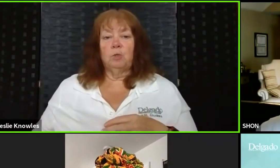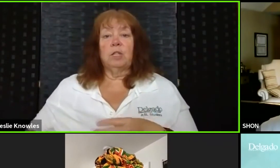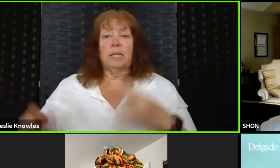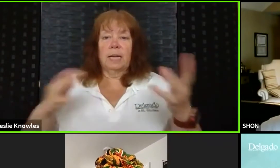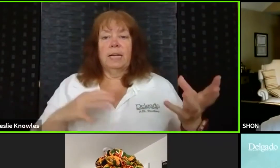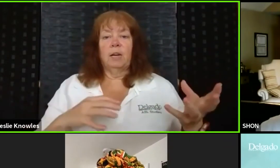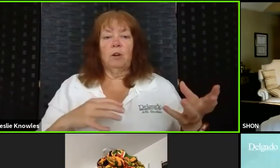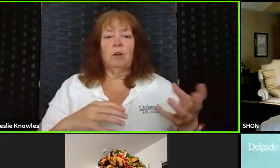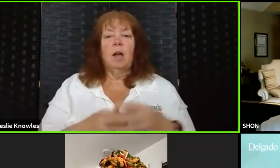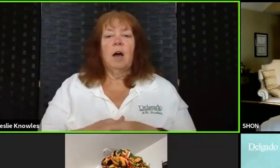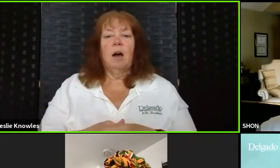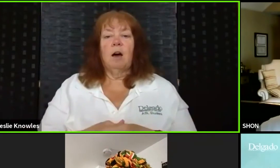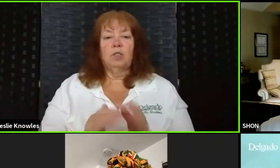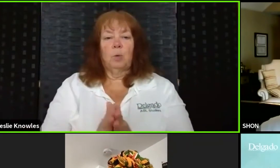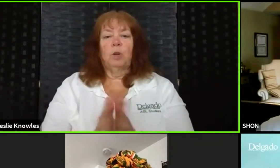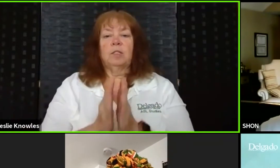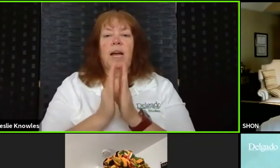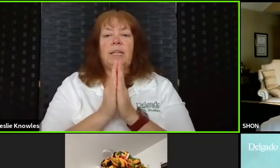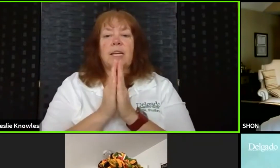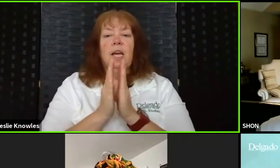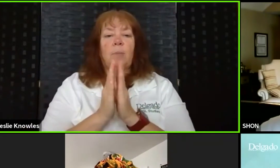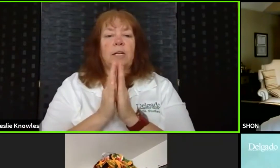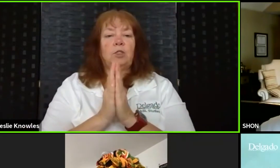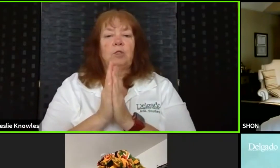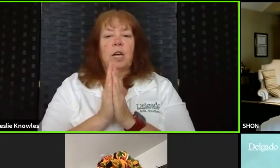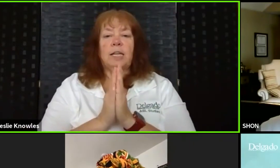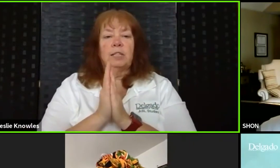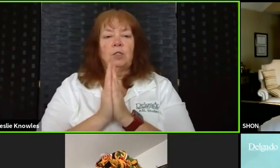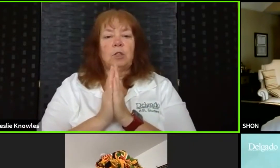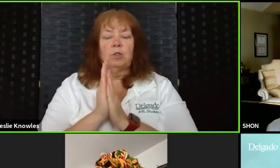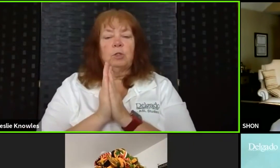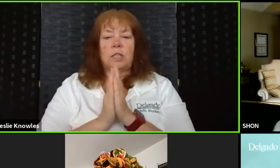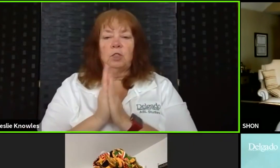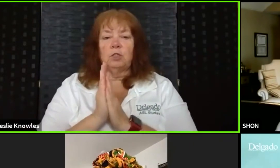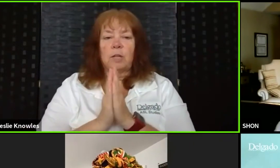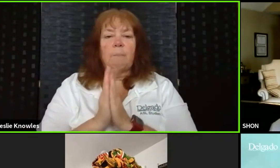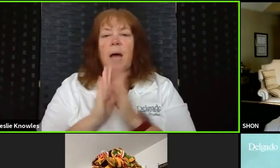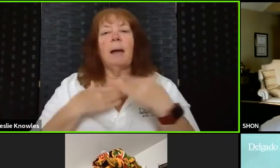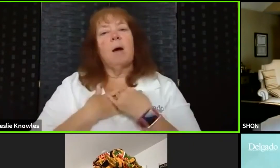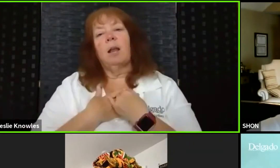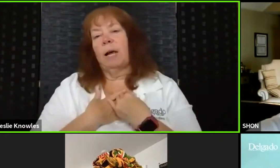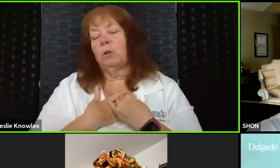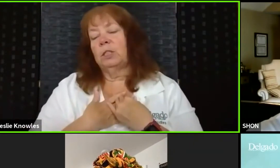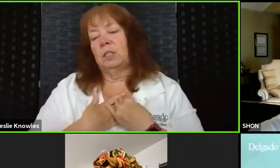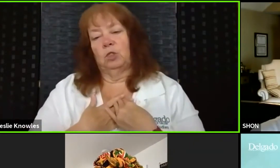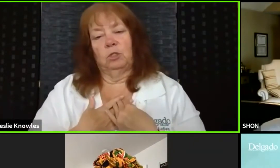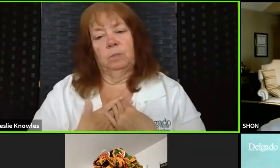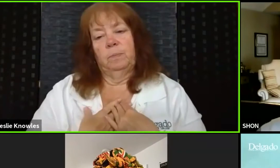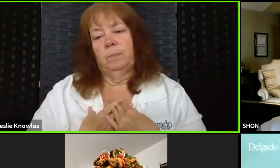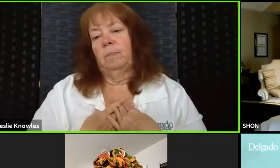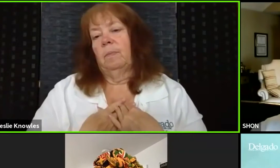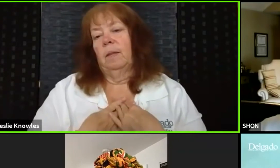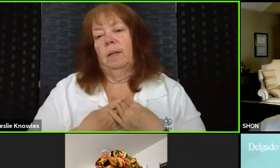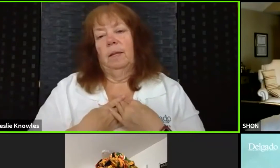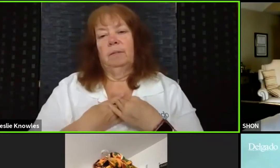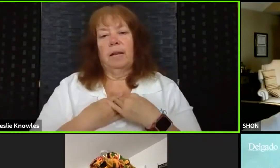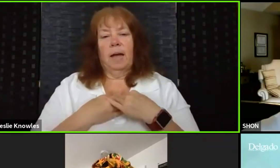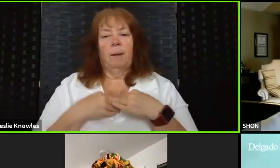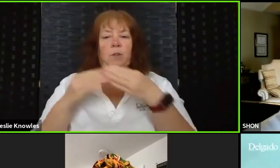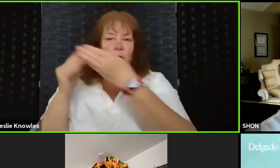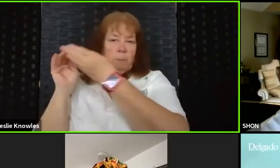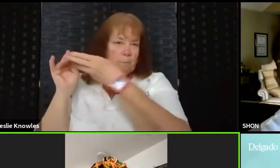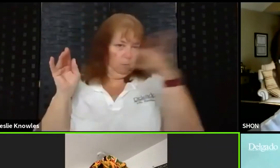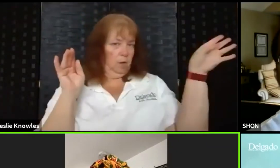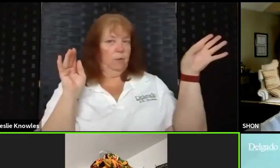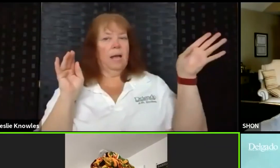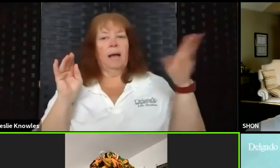need to do to get here. So we're excited to help get you done and get you those credentials. I'm all about credentials. It's like I'm